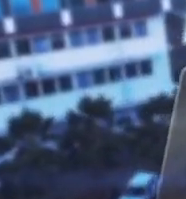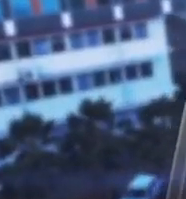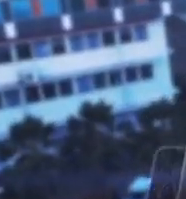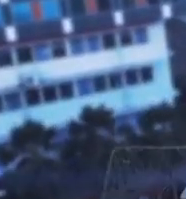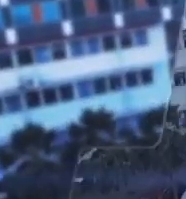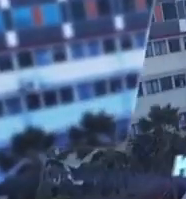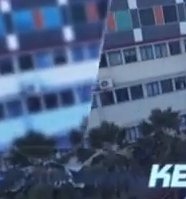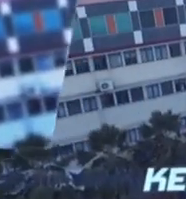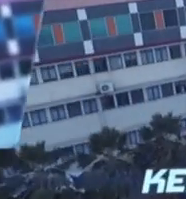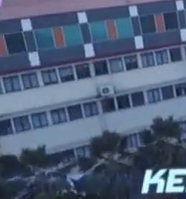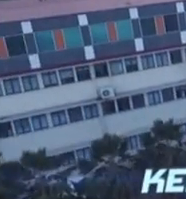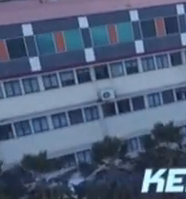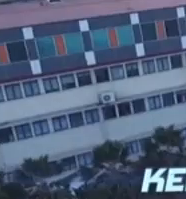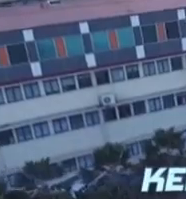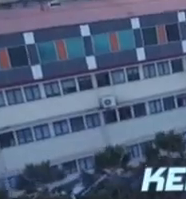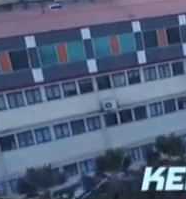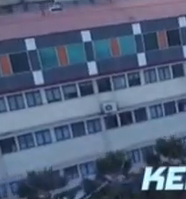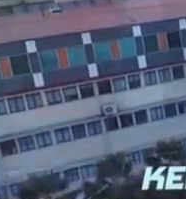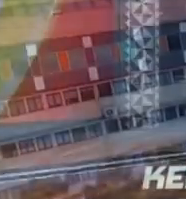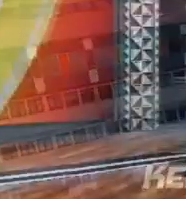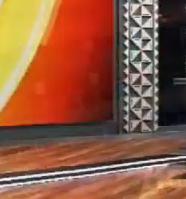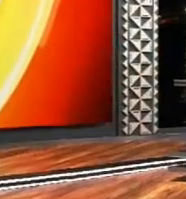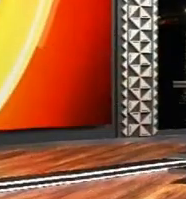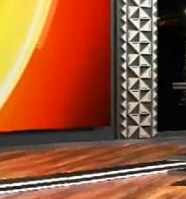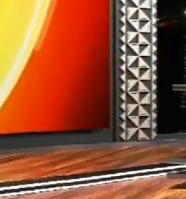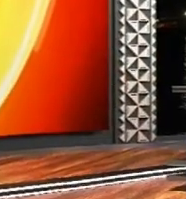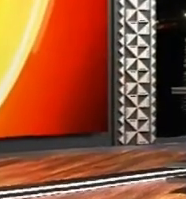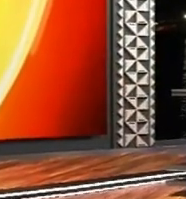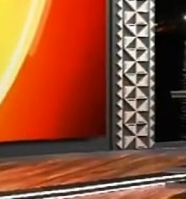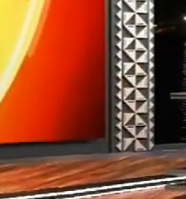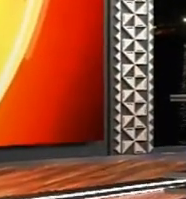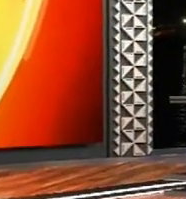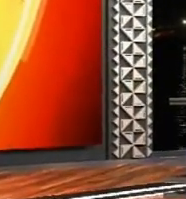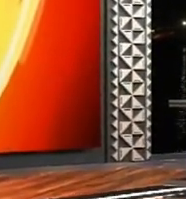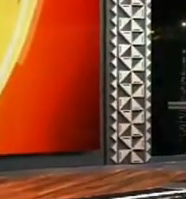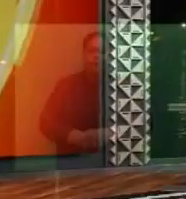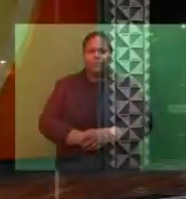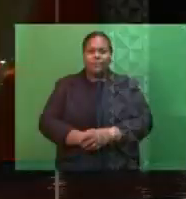From the studios of FBC Suva, Jackie Spate.